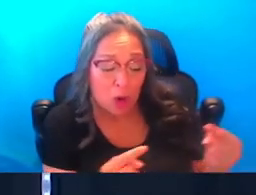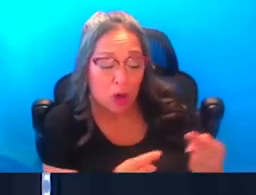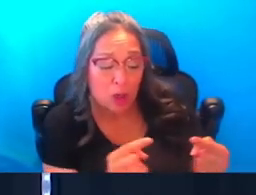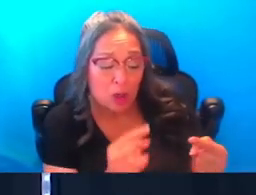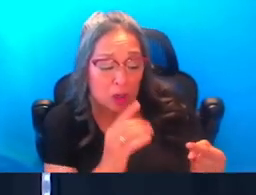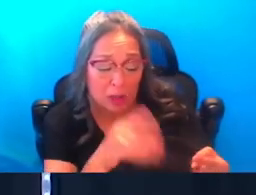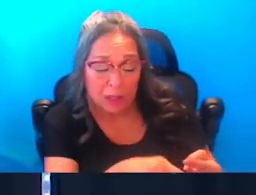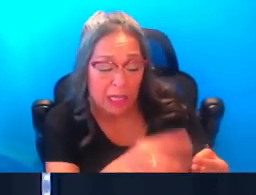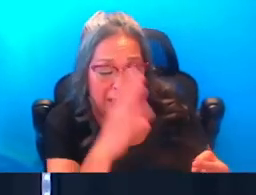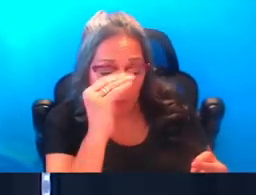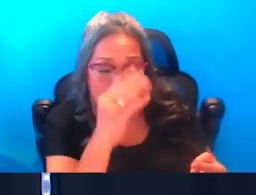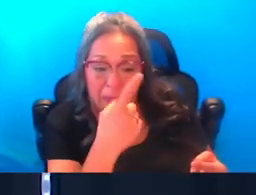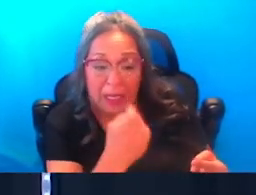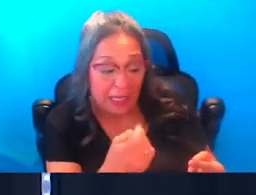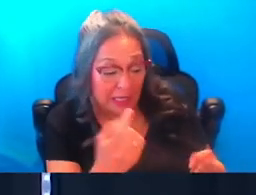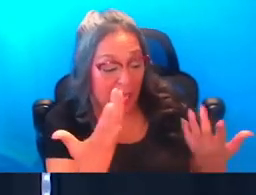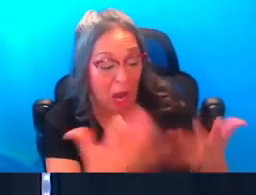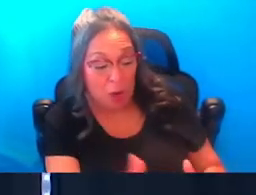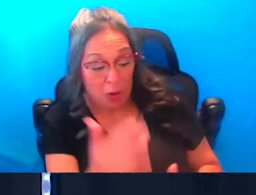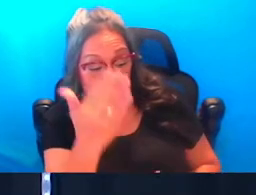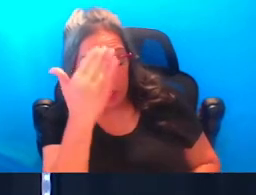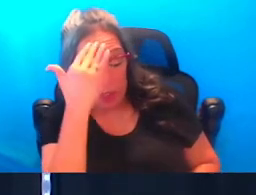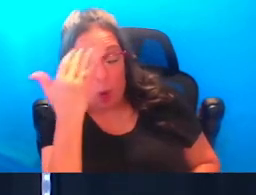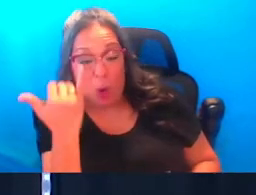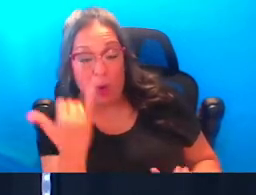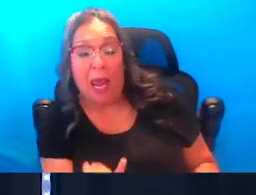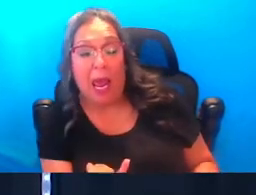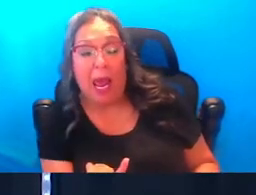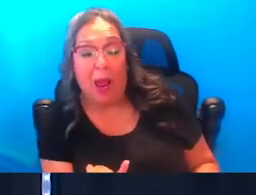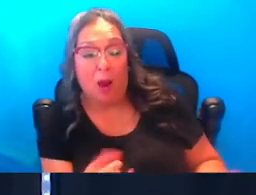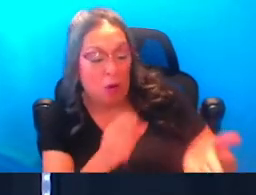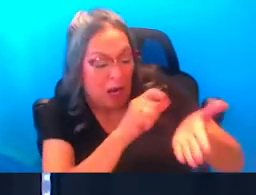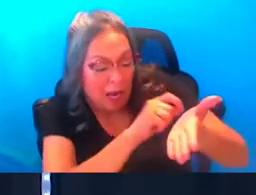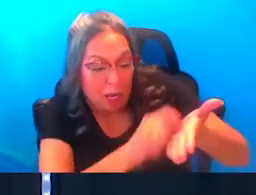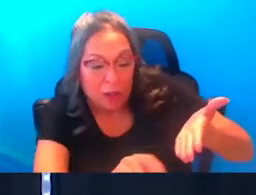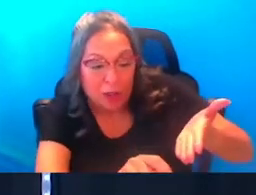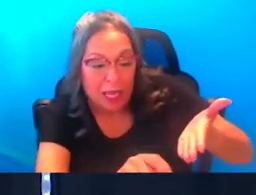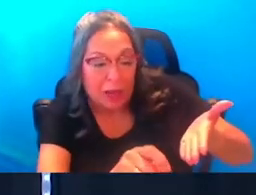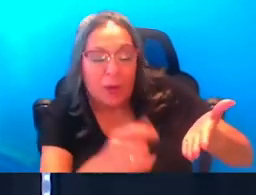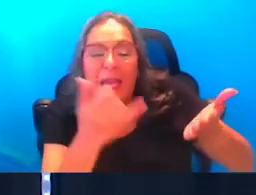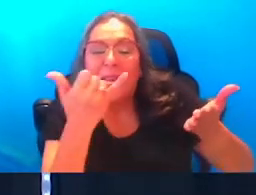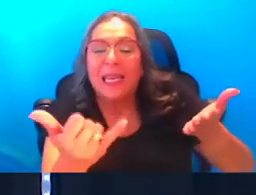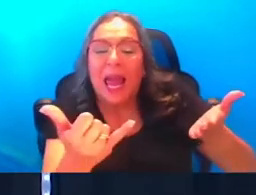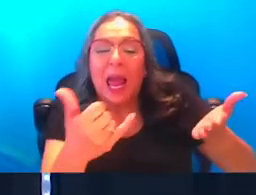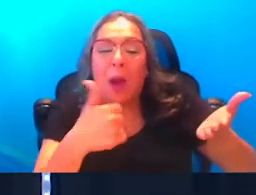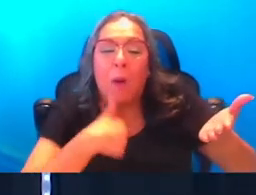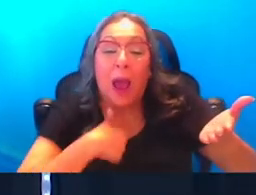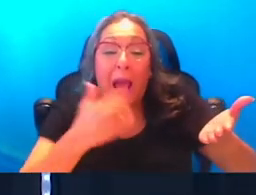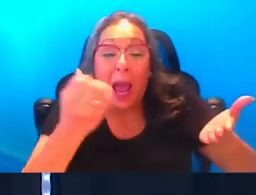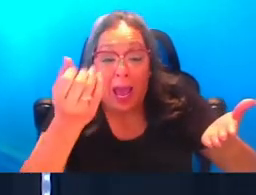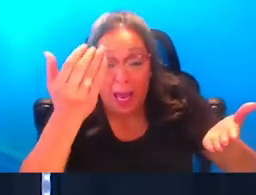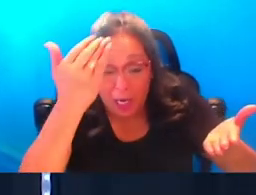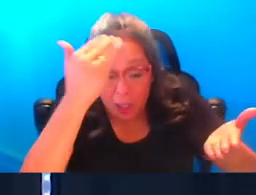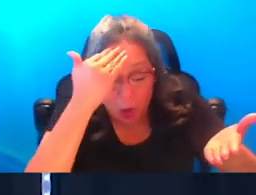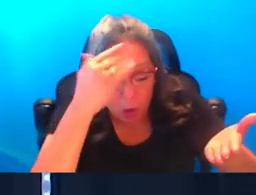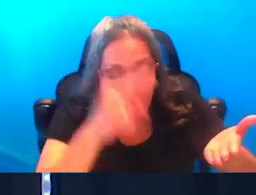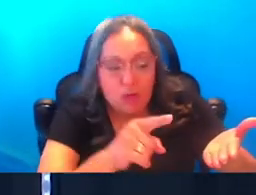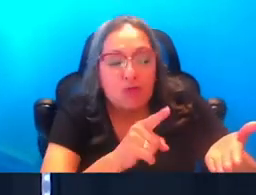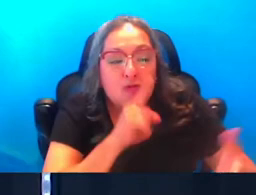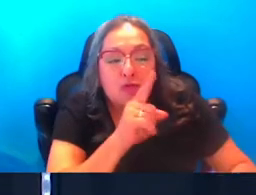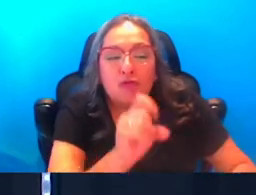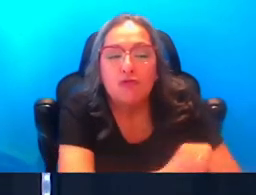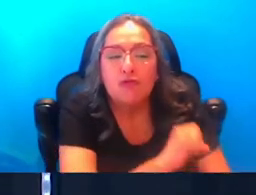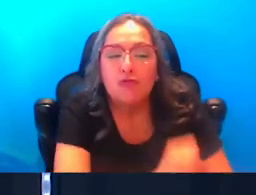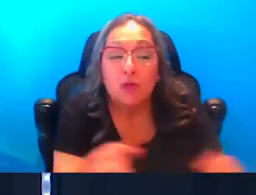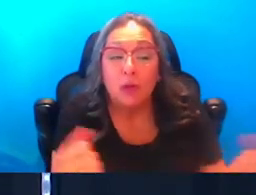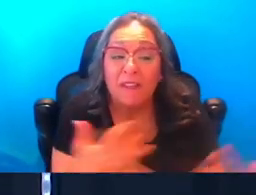way, for now I know. And if you got your Bibles out, underline, now I know. Now I know that you truly fear God. You have